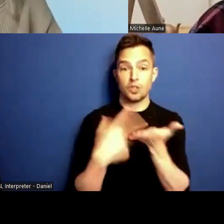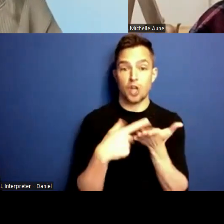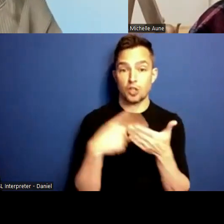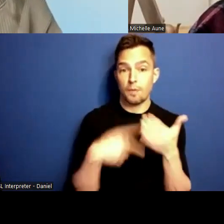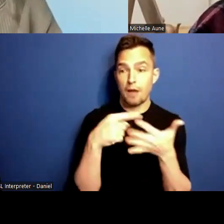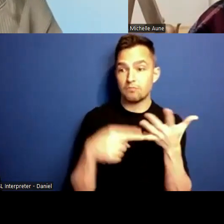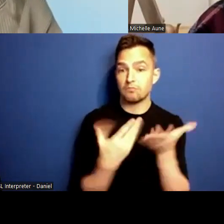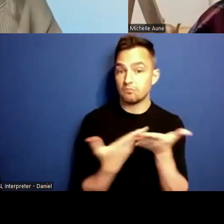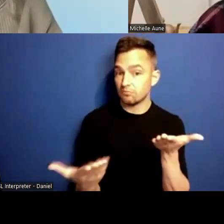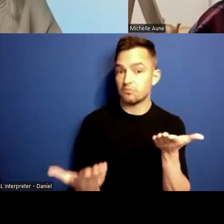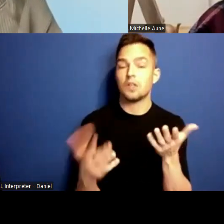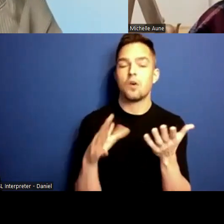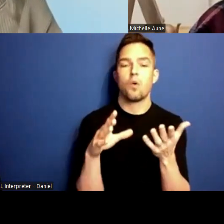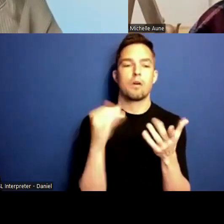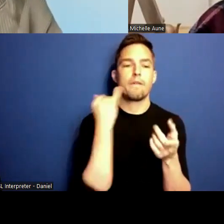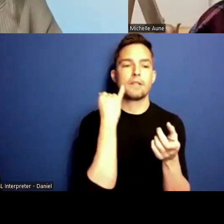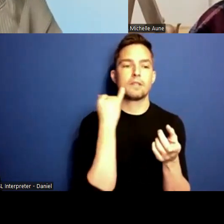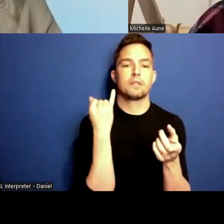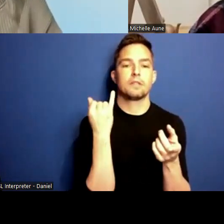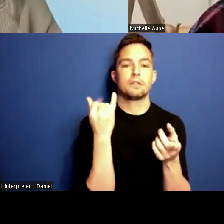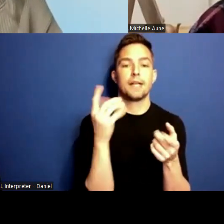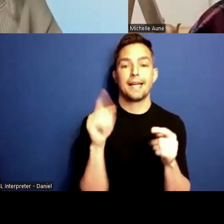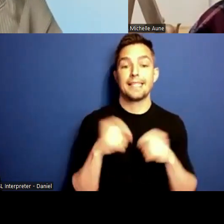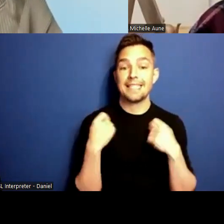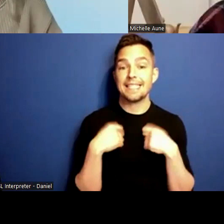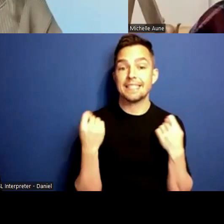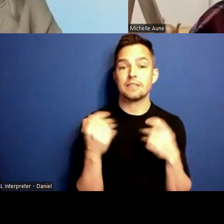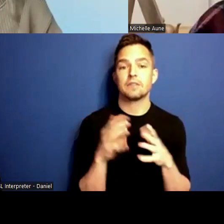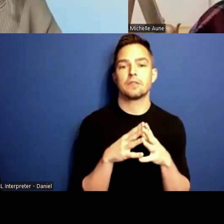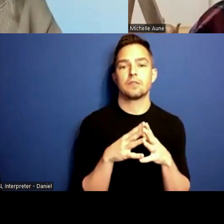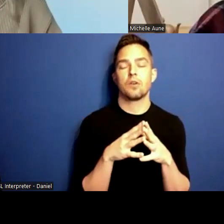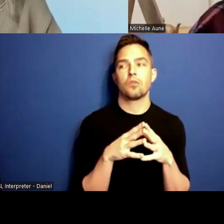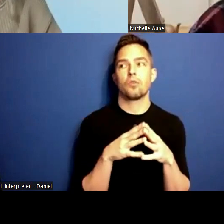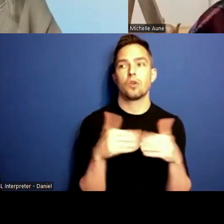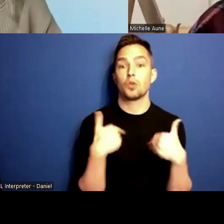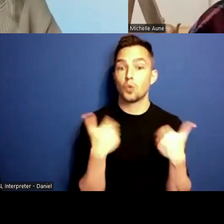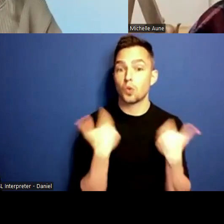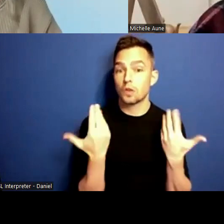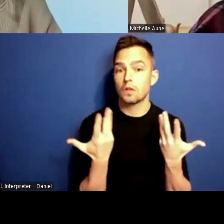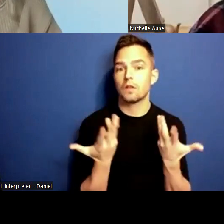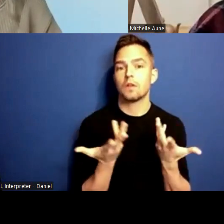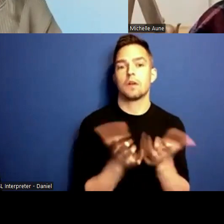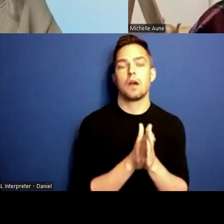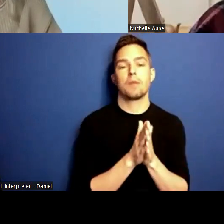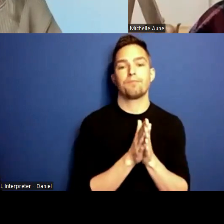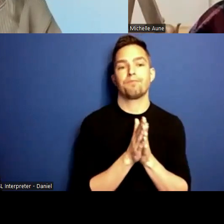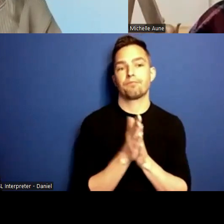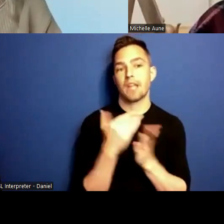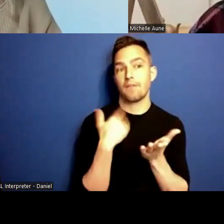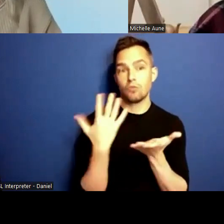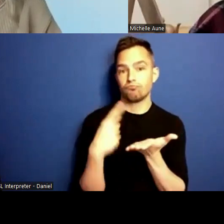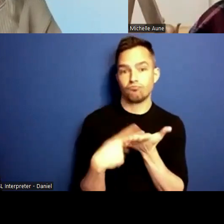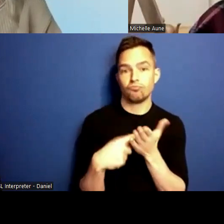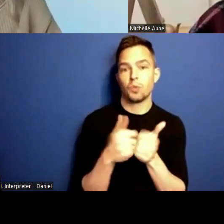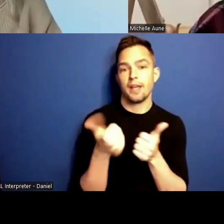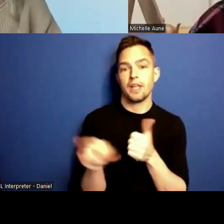it's a teen or a youth, have you talked with anybody